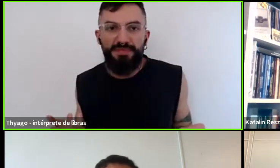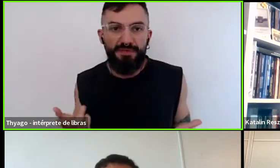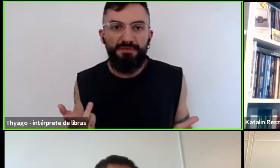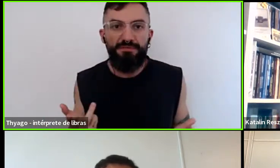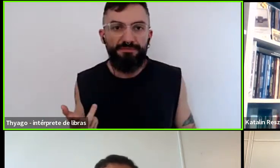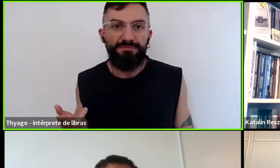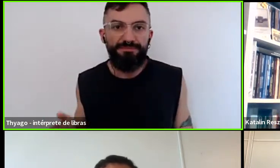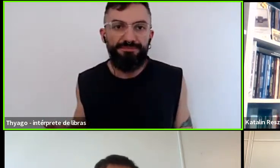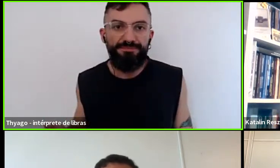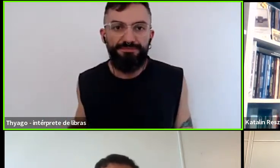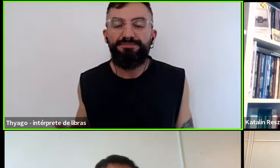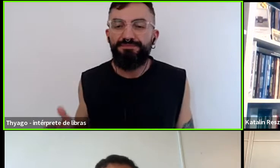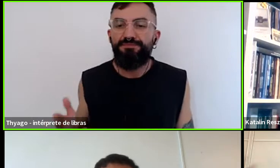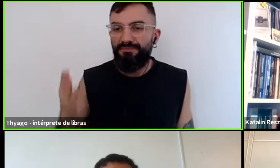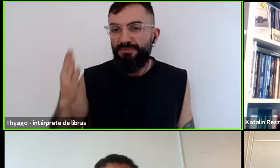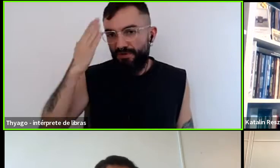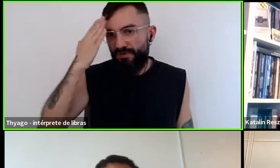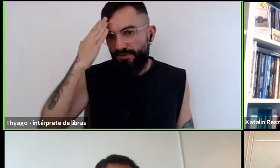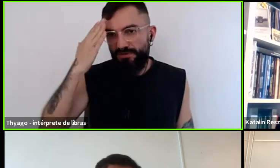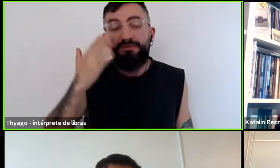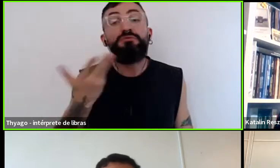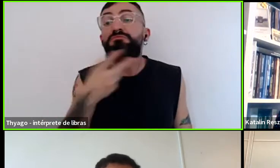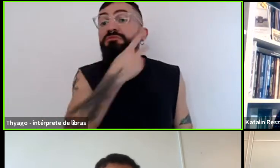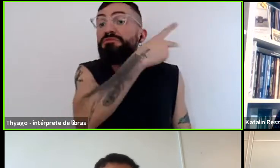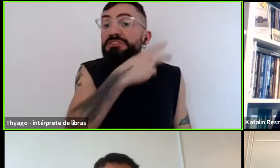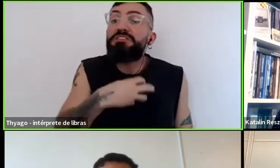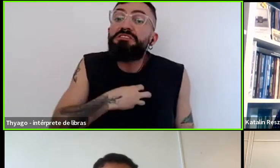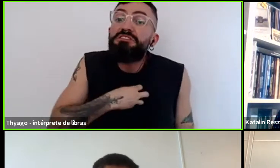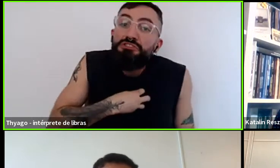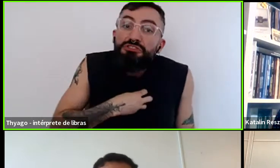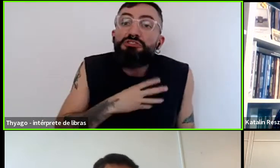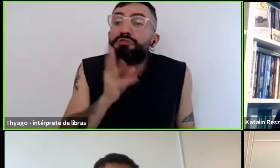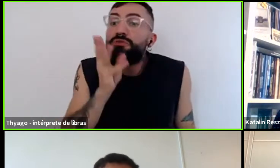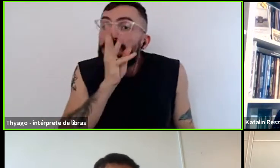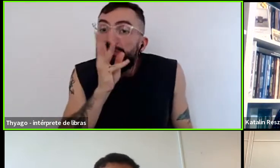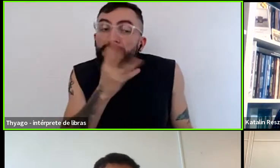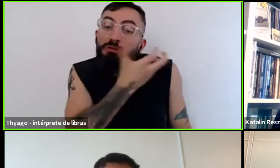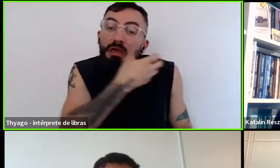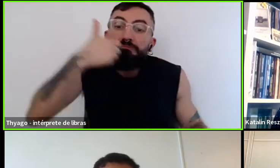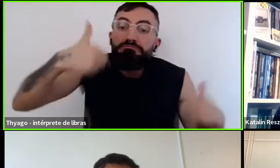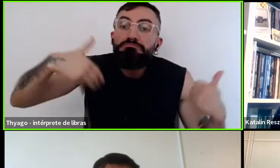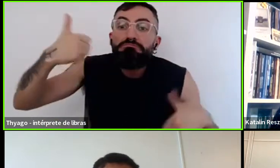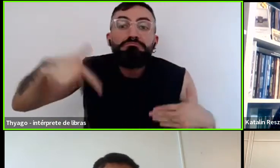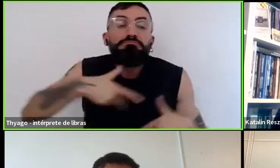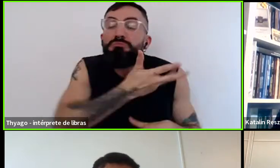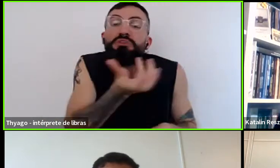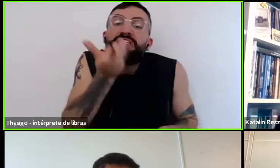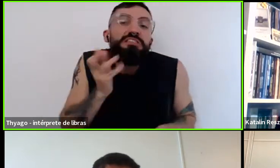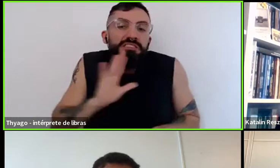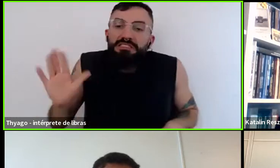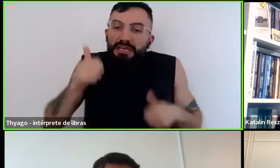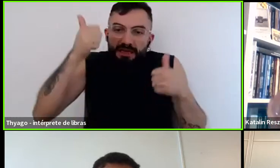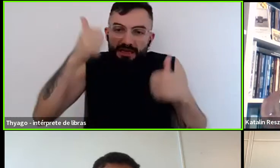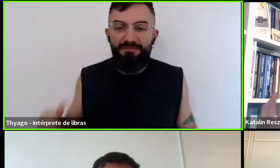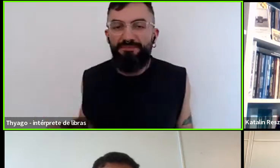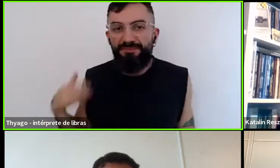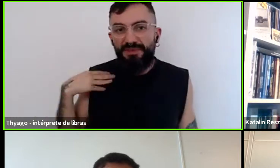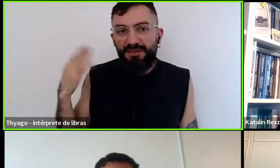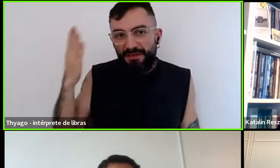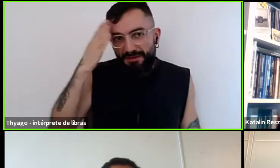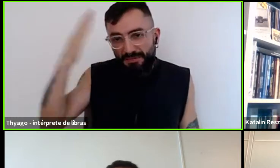your comments and impressions and all, whatever you want. Thank you so much. It